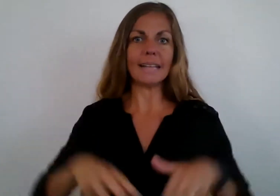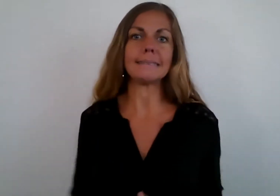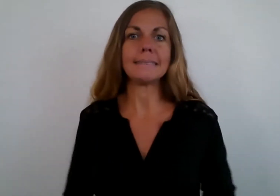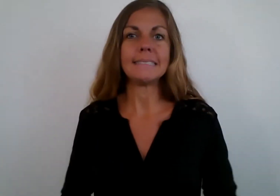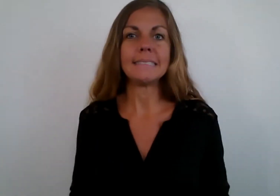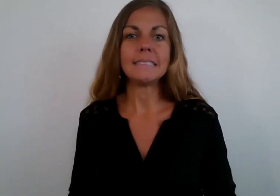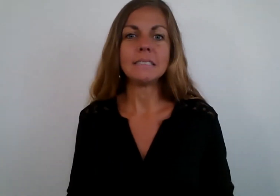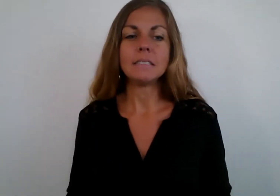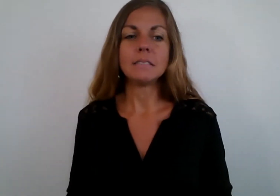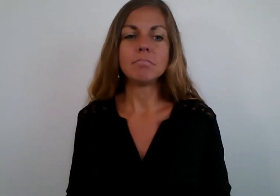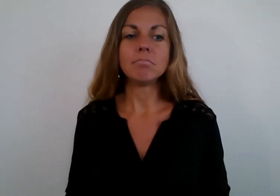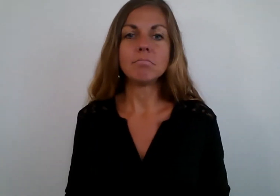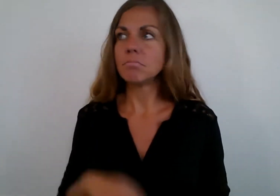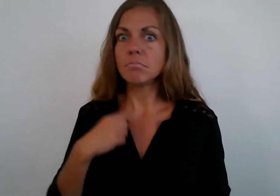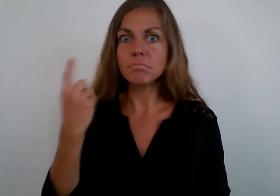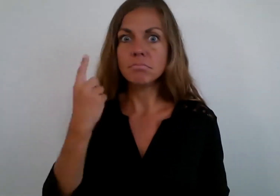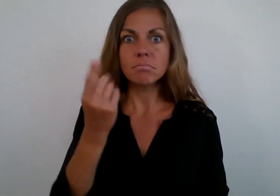And I was wondering if